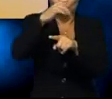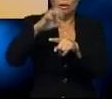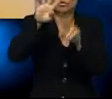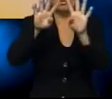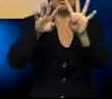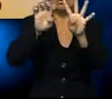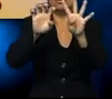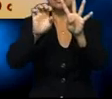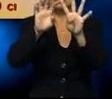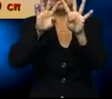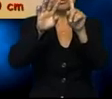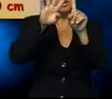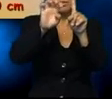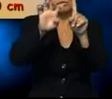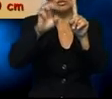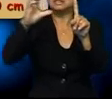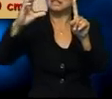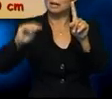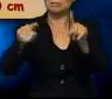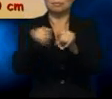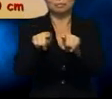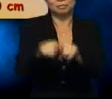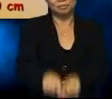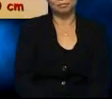which equals to 140 cm.